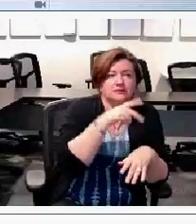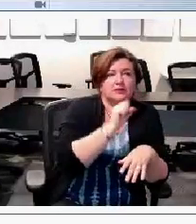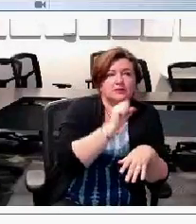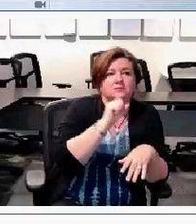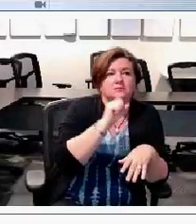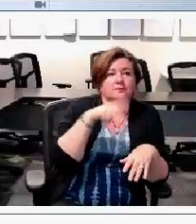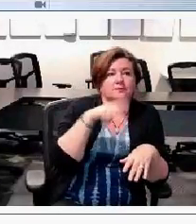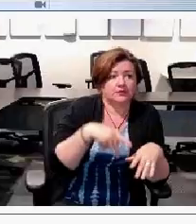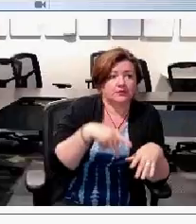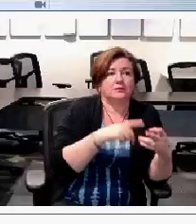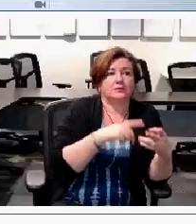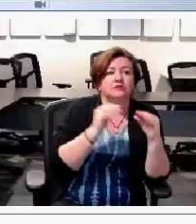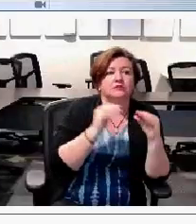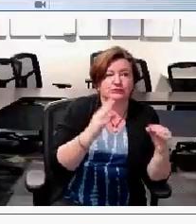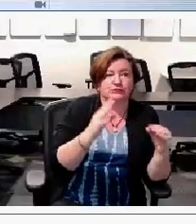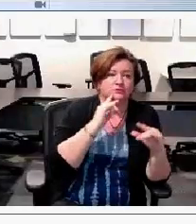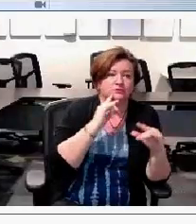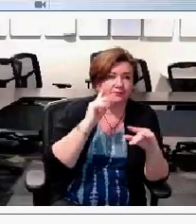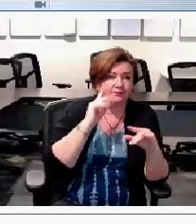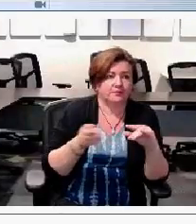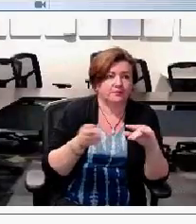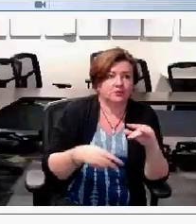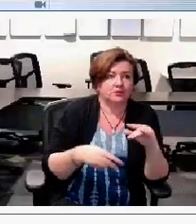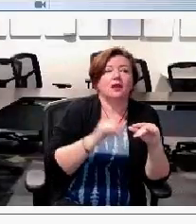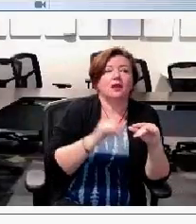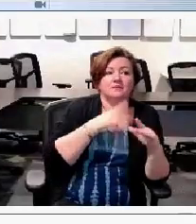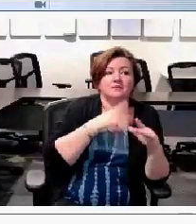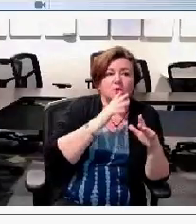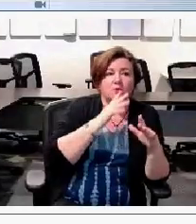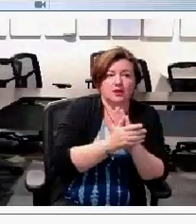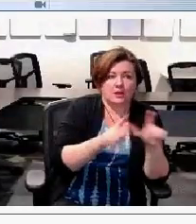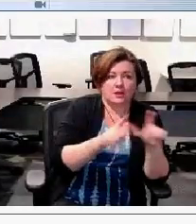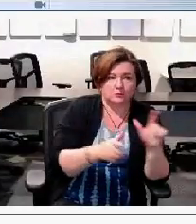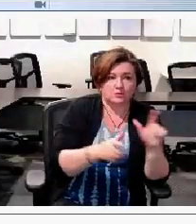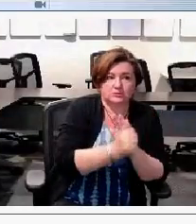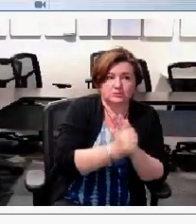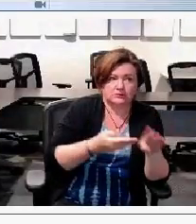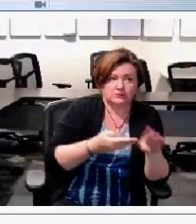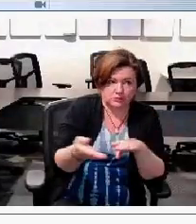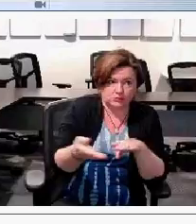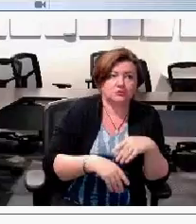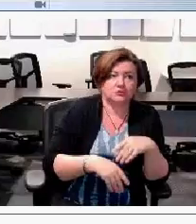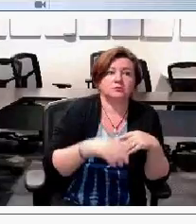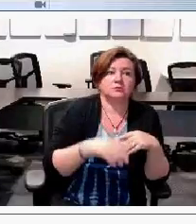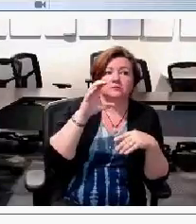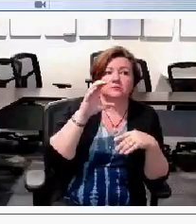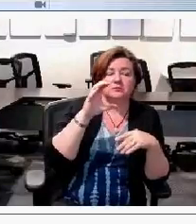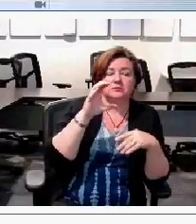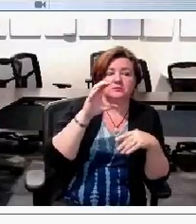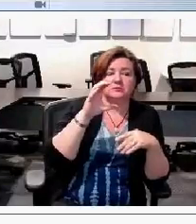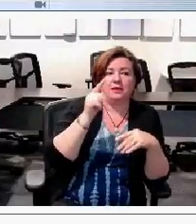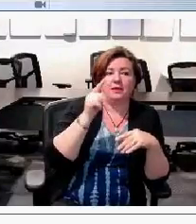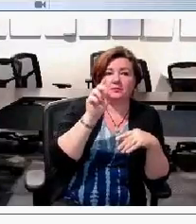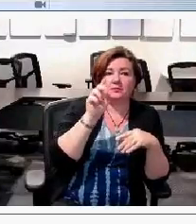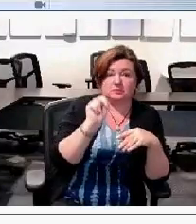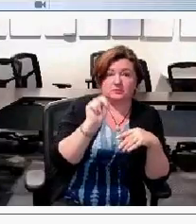hearing. I'm a listening and spoken language specialist. We do have an auditory verbal therapist, Catherine. Most people know Catherine.